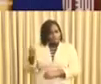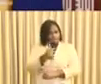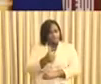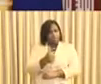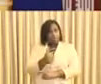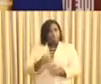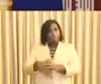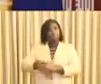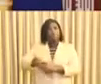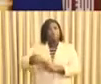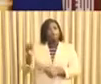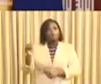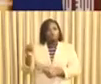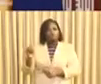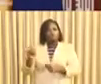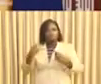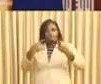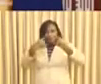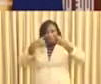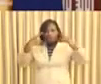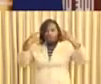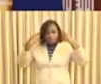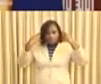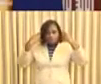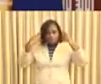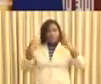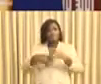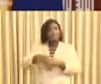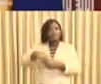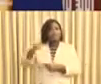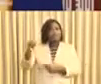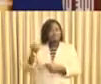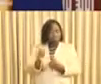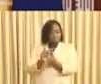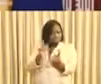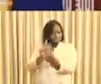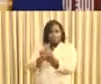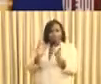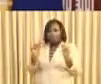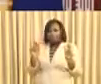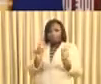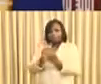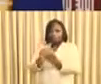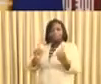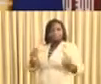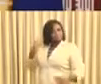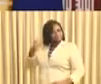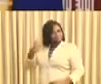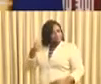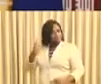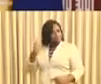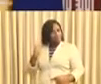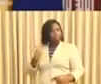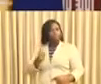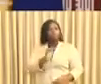e. Wo jepo e. Wo hagbe aka wote. Ini chimoji yake. Ke sani ba. Isani